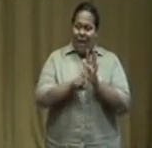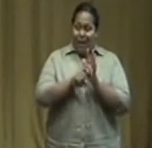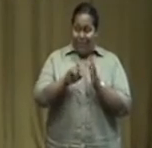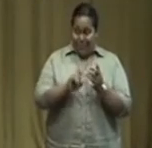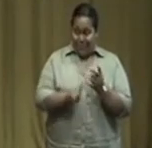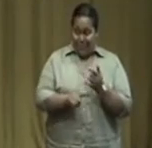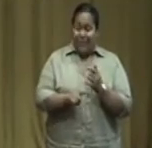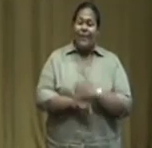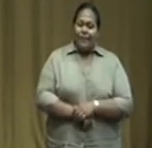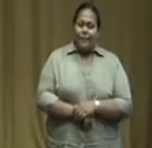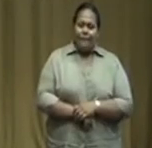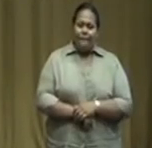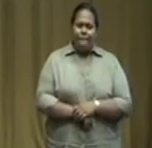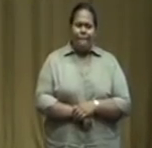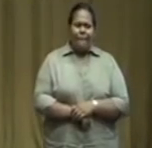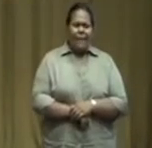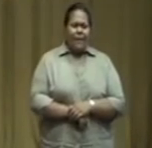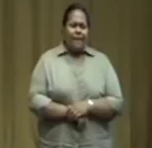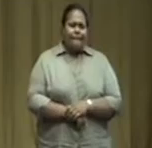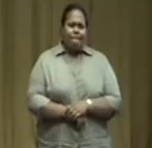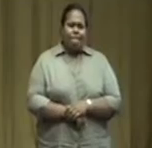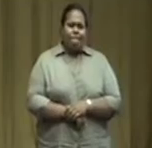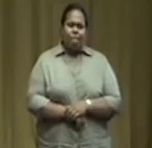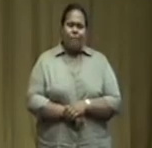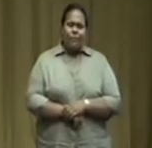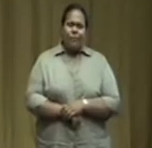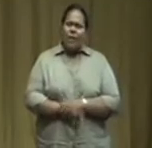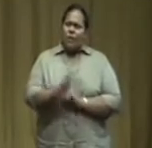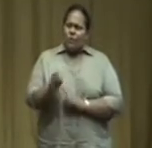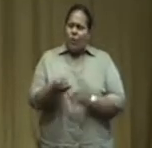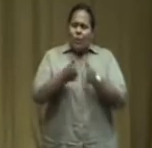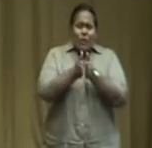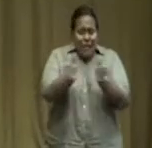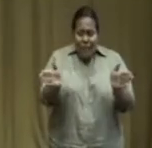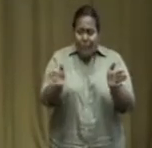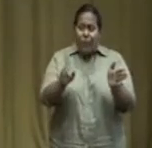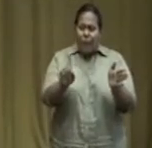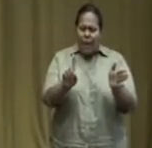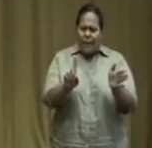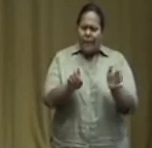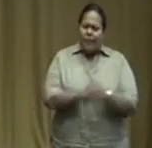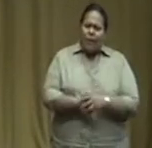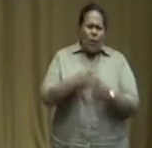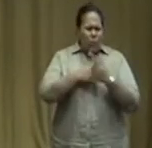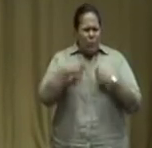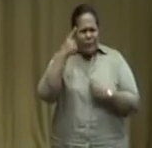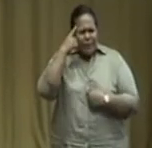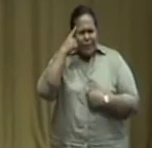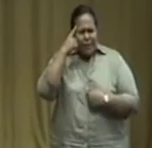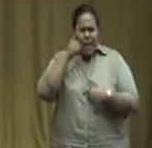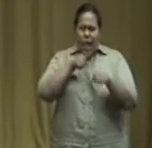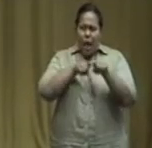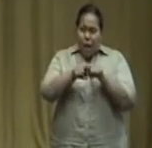is needed, I'm not suggesting that we can generalize beyond this at this point in time, but the hypothesis is that